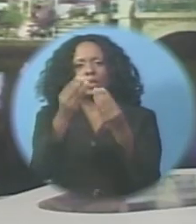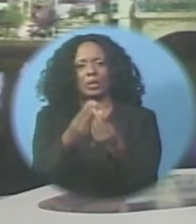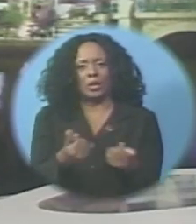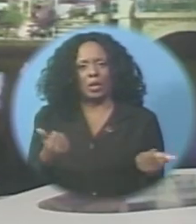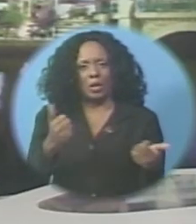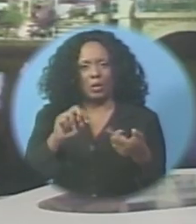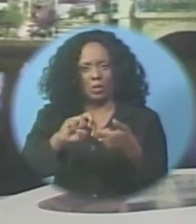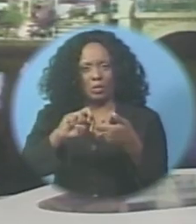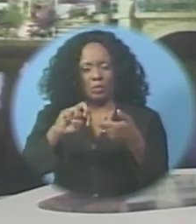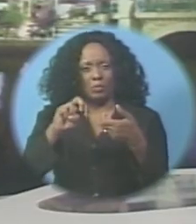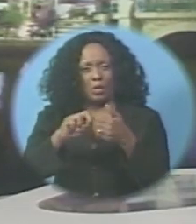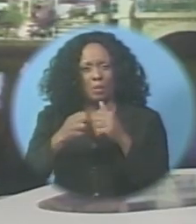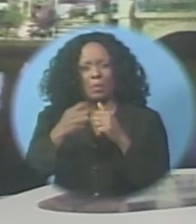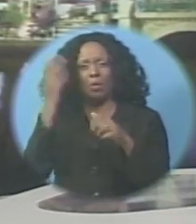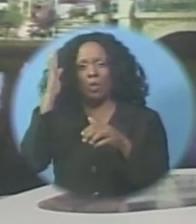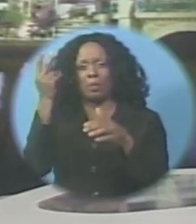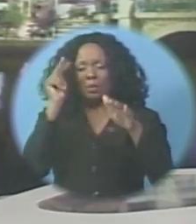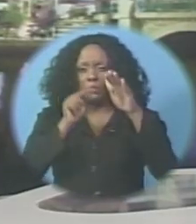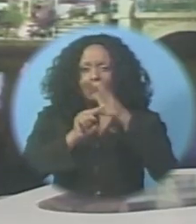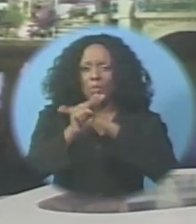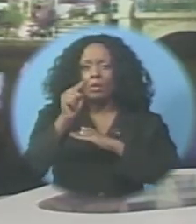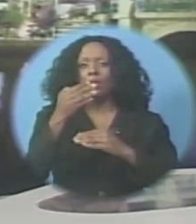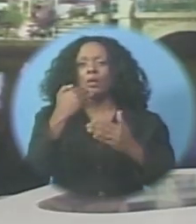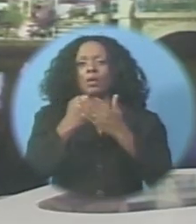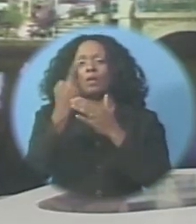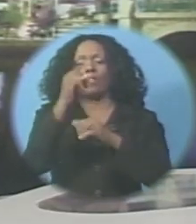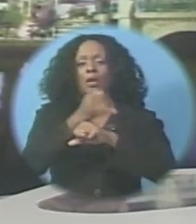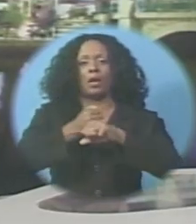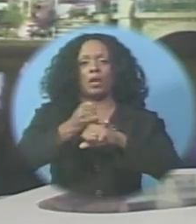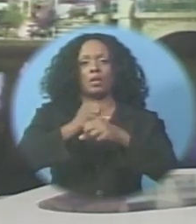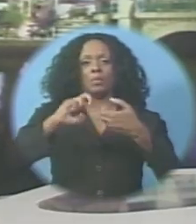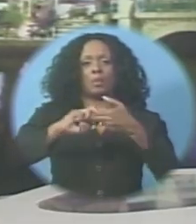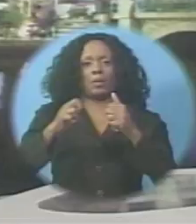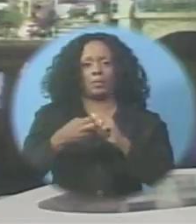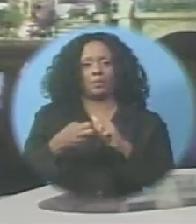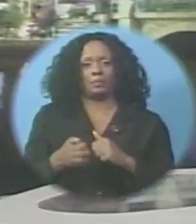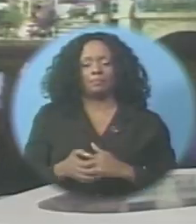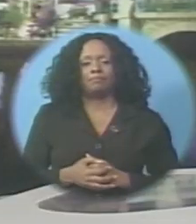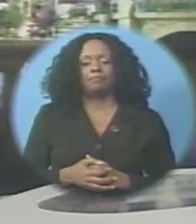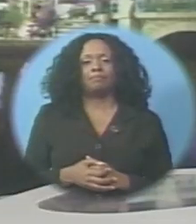foresight will be critical in tackling some of the island's problems. In Trinidad